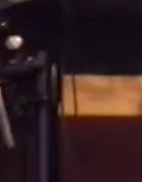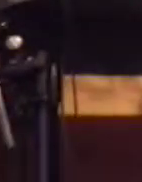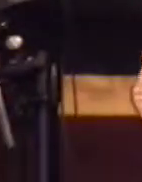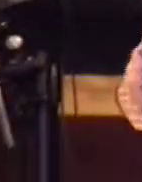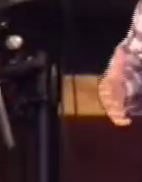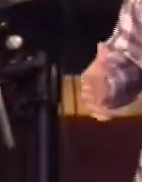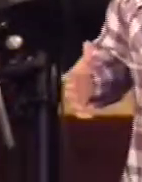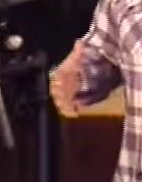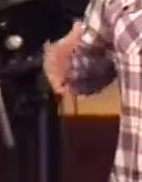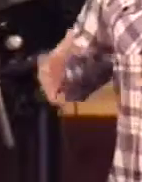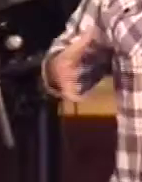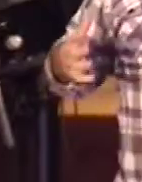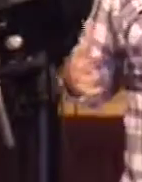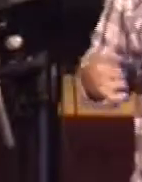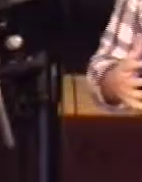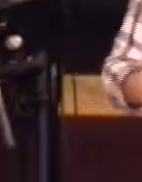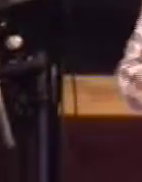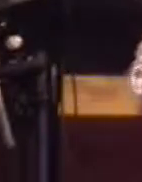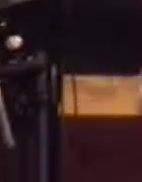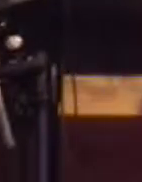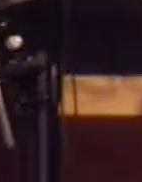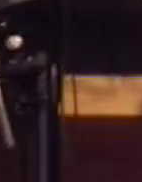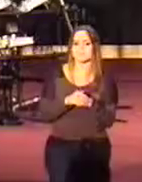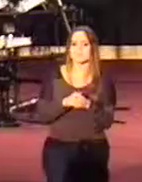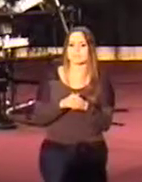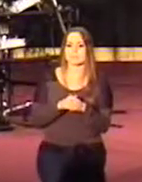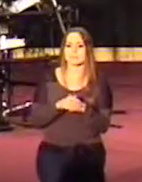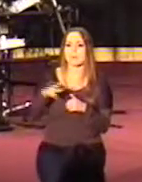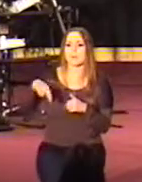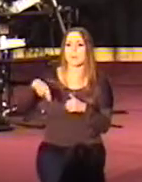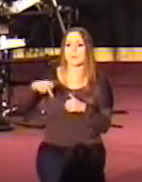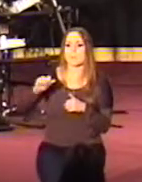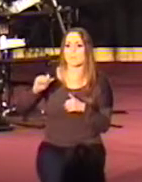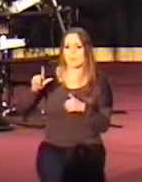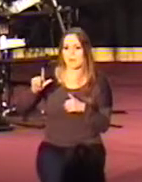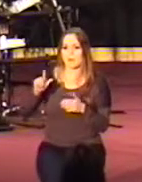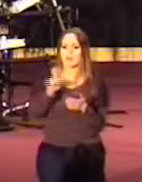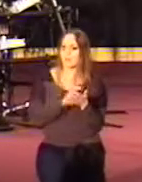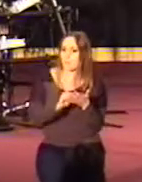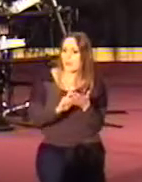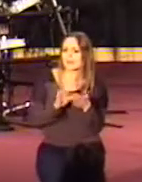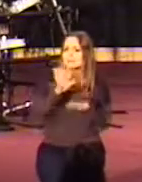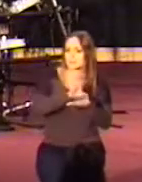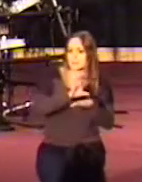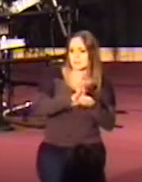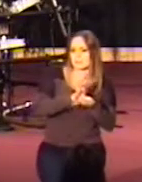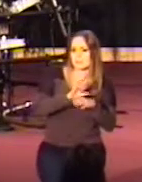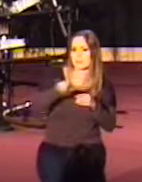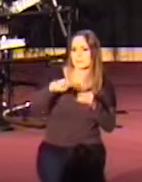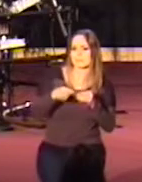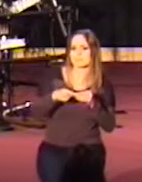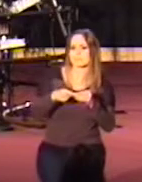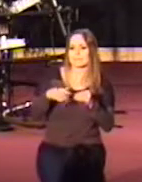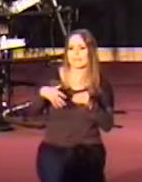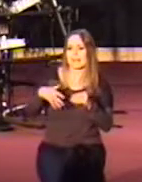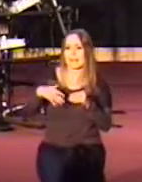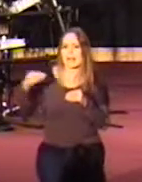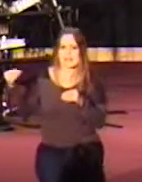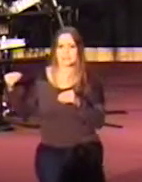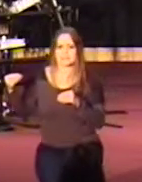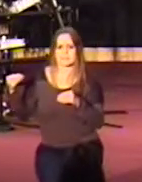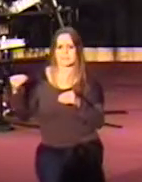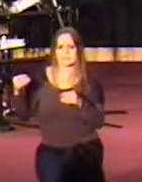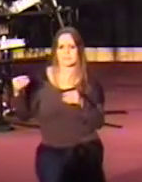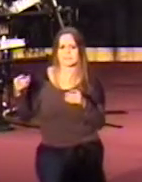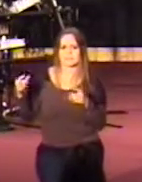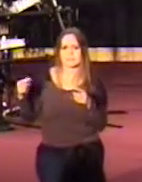Philippians chapter 3, it comes to the conclusion where Paul is writing to the church about external conflicts. Chapters 1 and